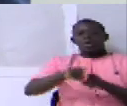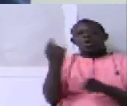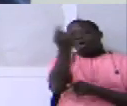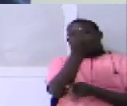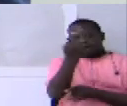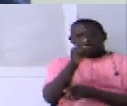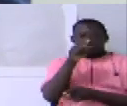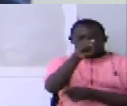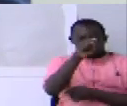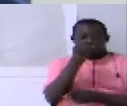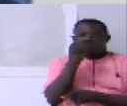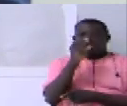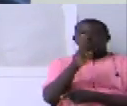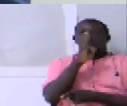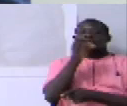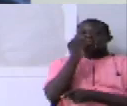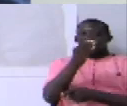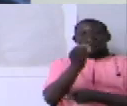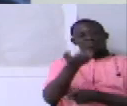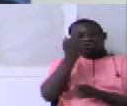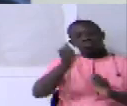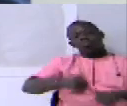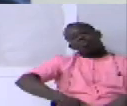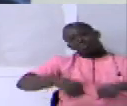you who is saying the food was